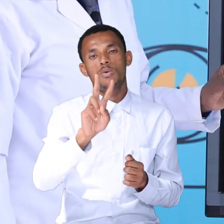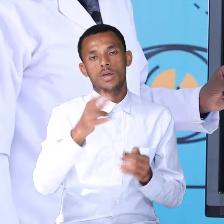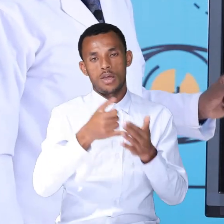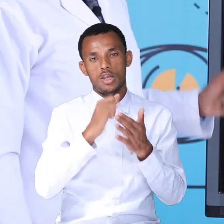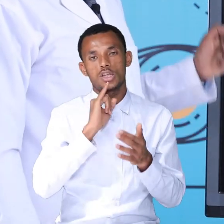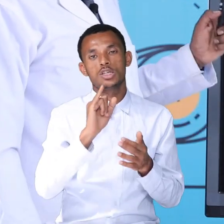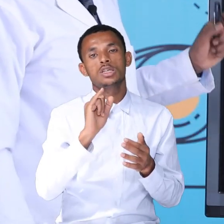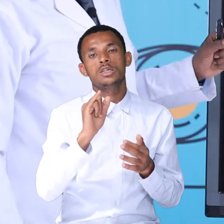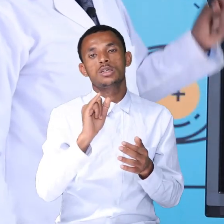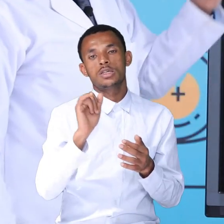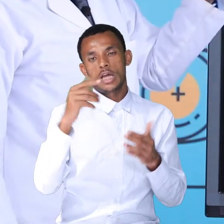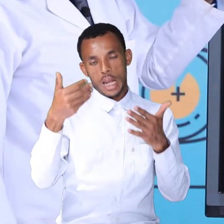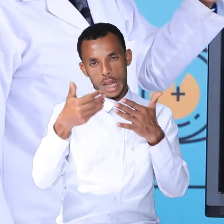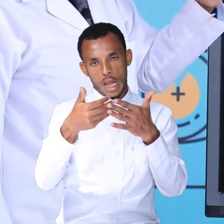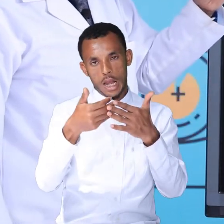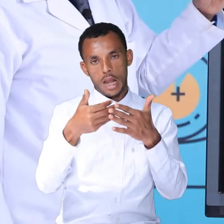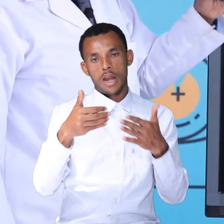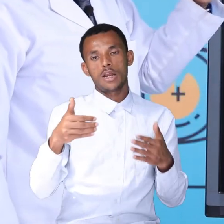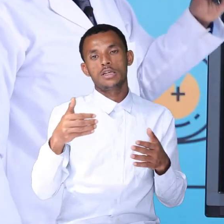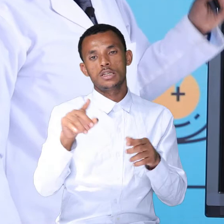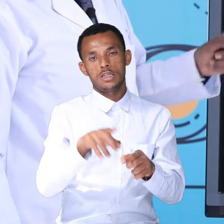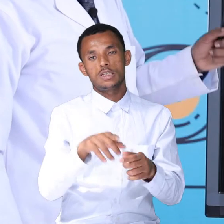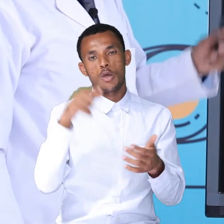over 2, it is the